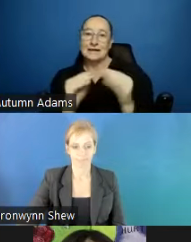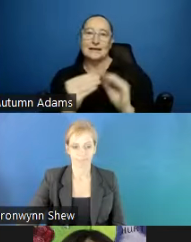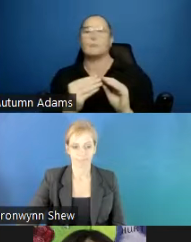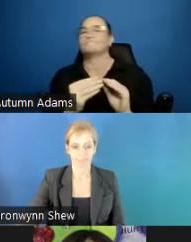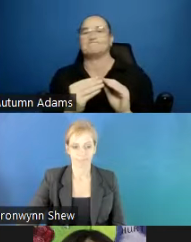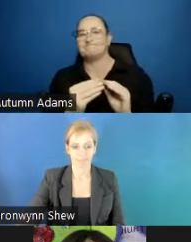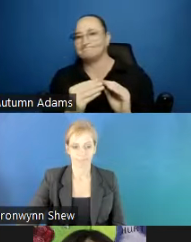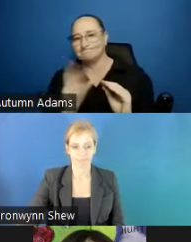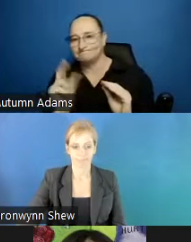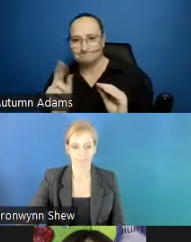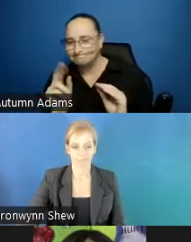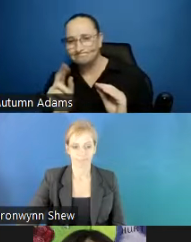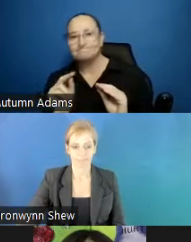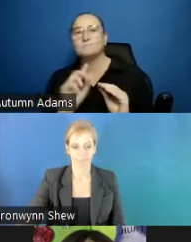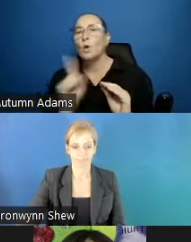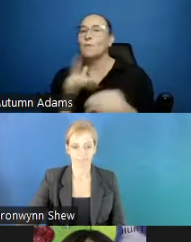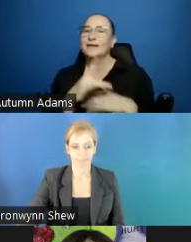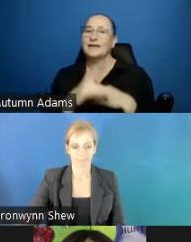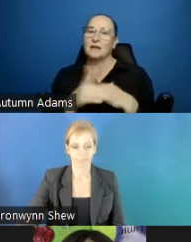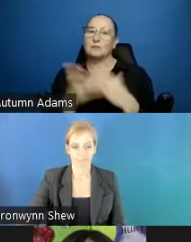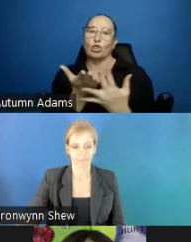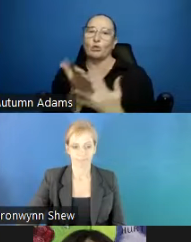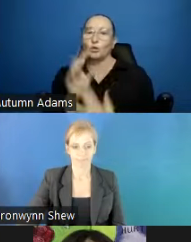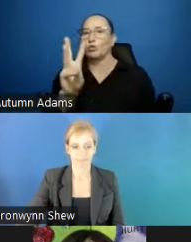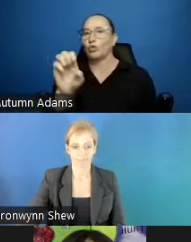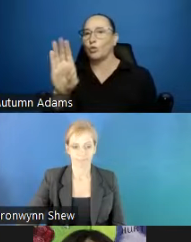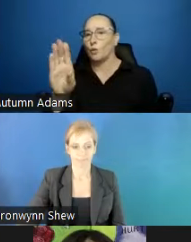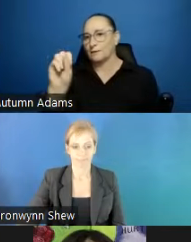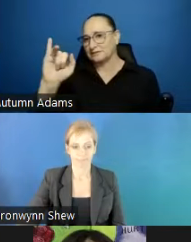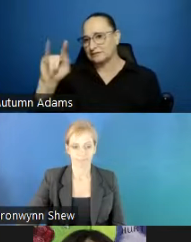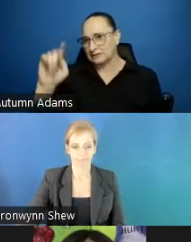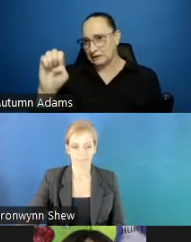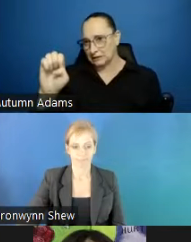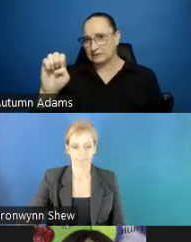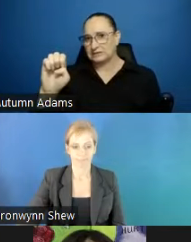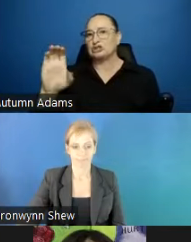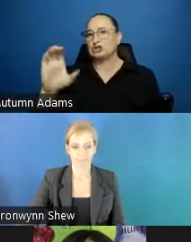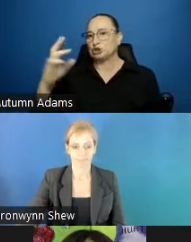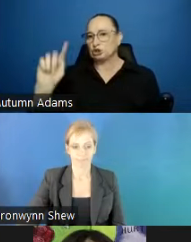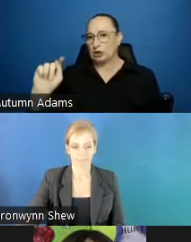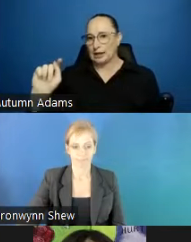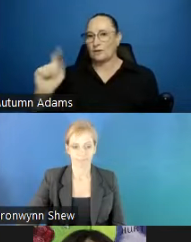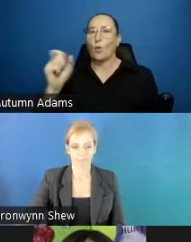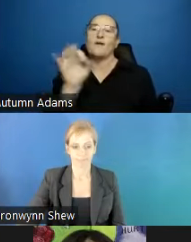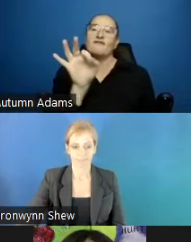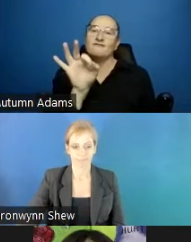way. It's only available through the website. So the website chat or Facebook